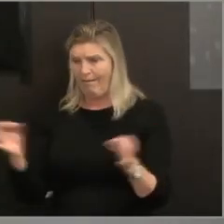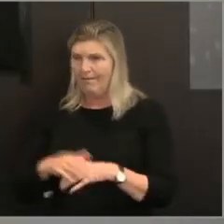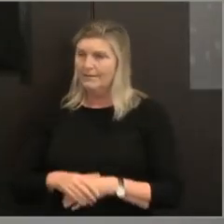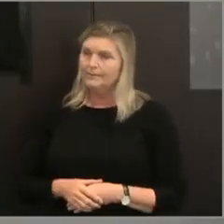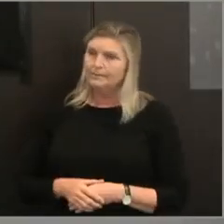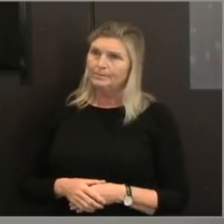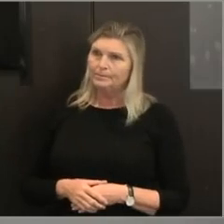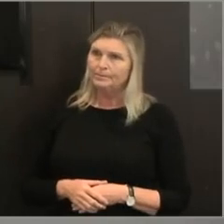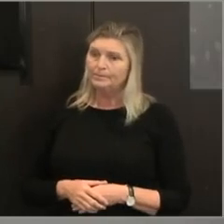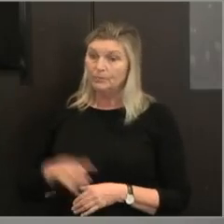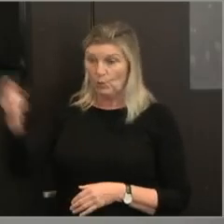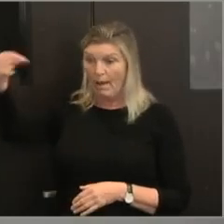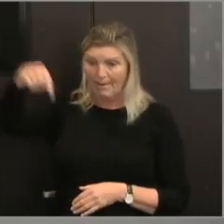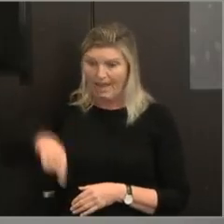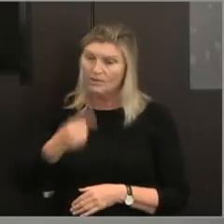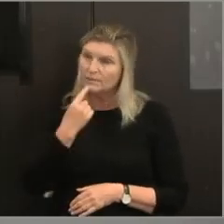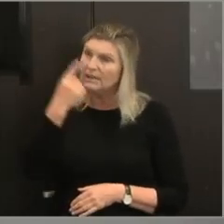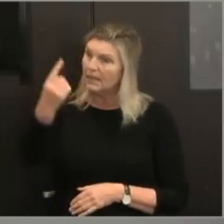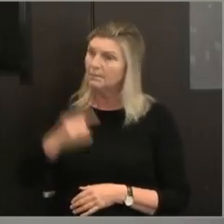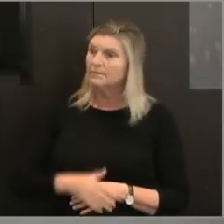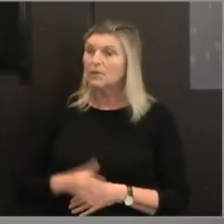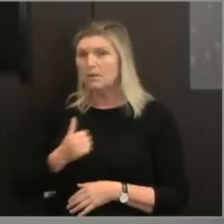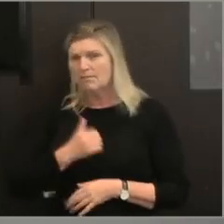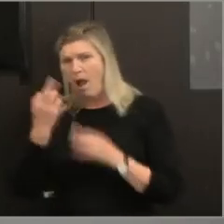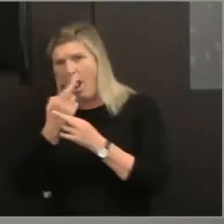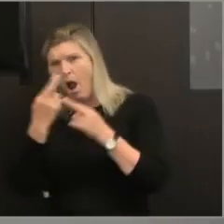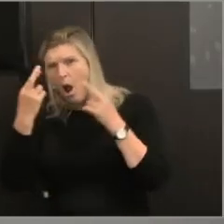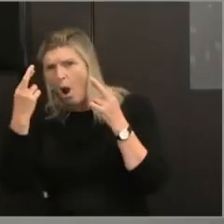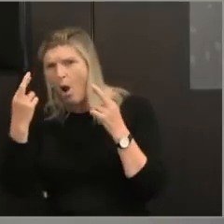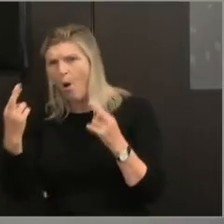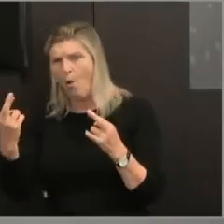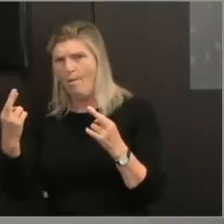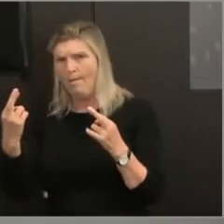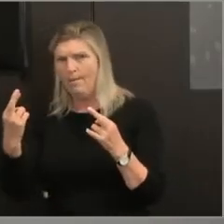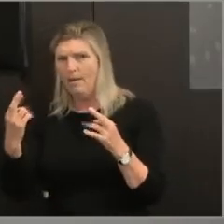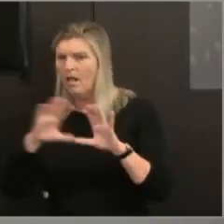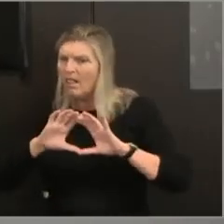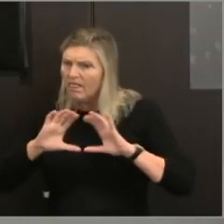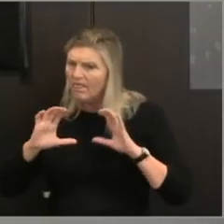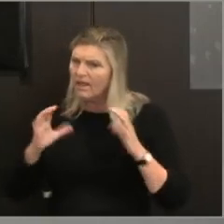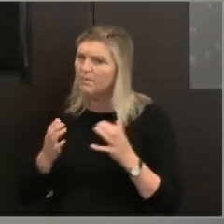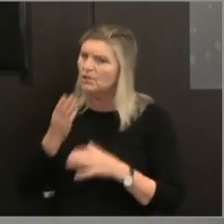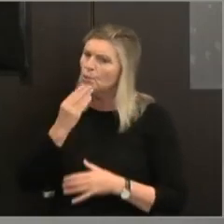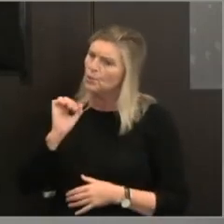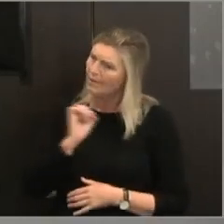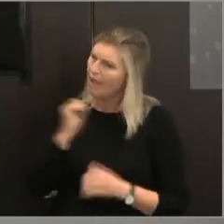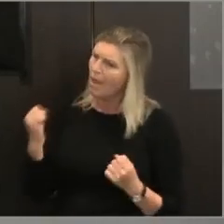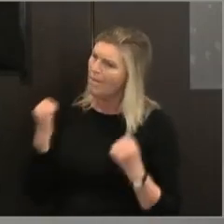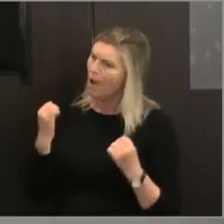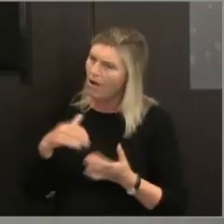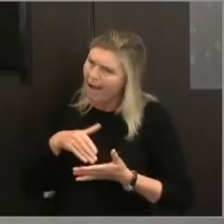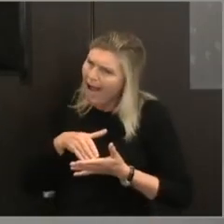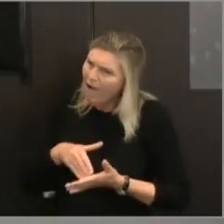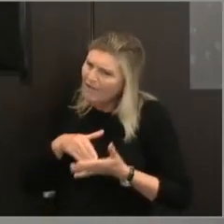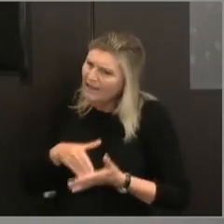Commission. It is my earnest hope that the Commission will exercise its discretion in a helpful way to address